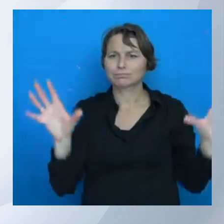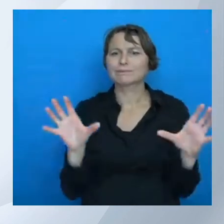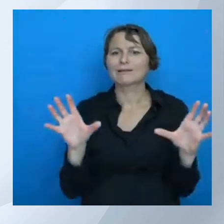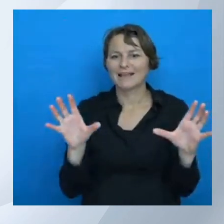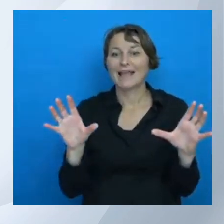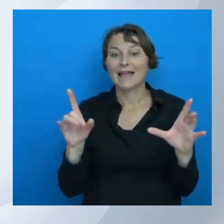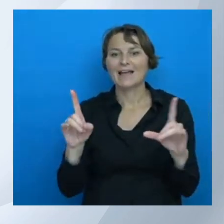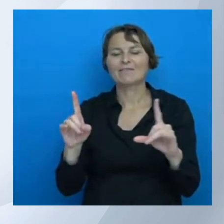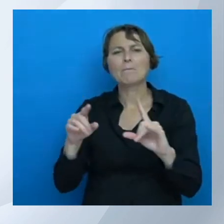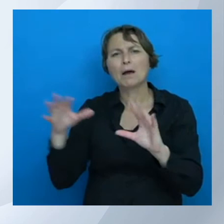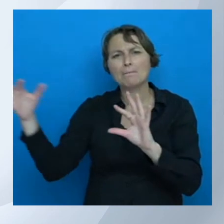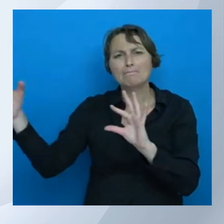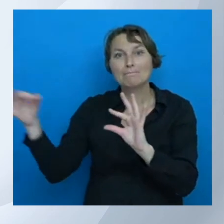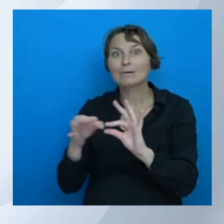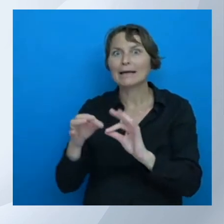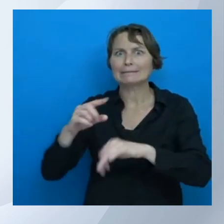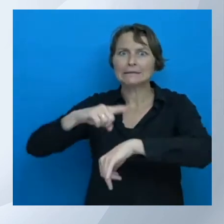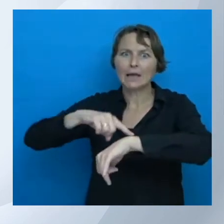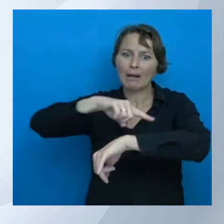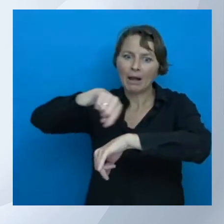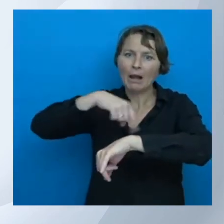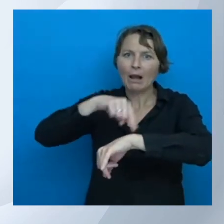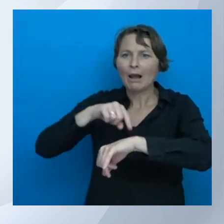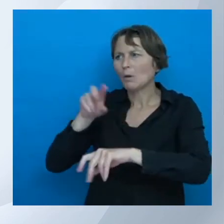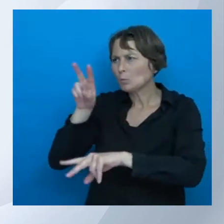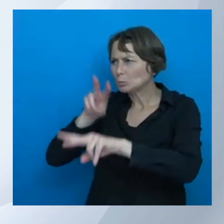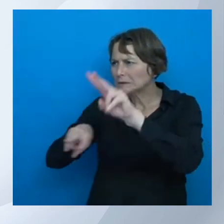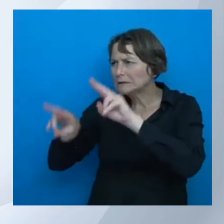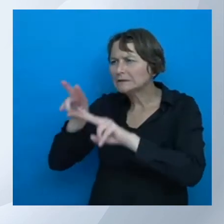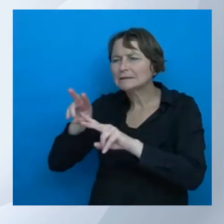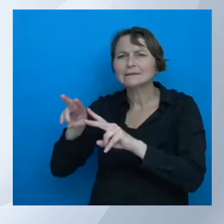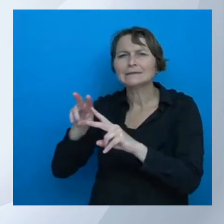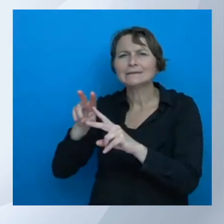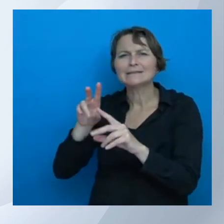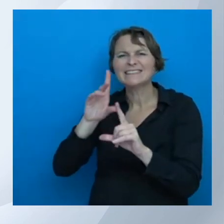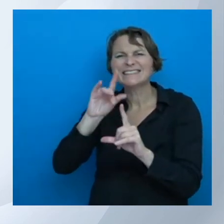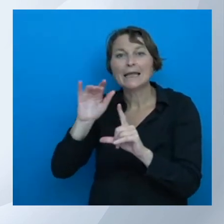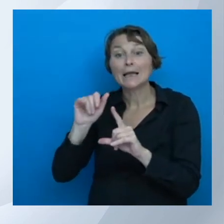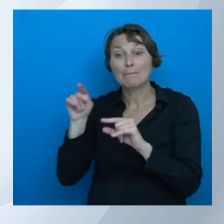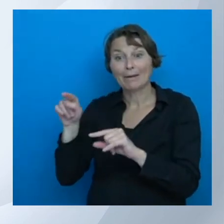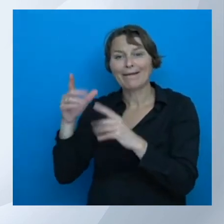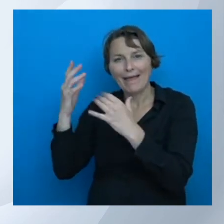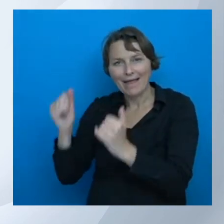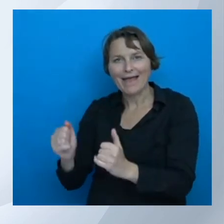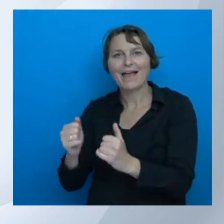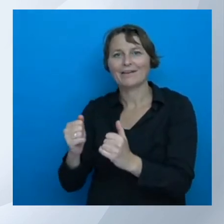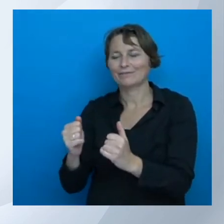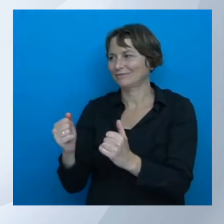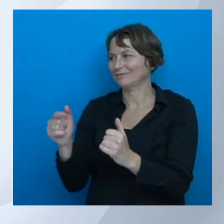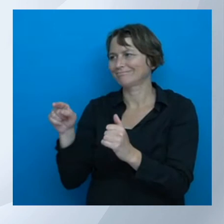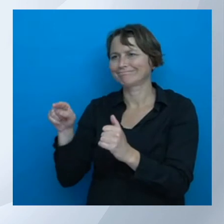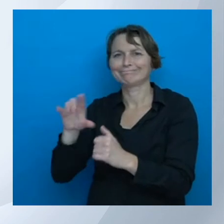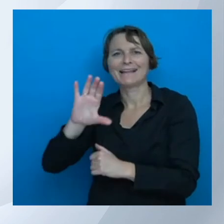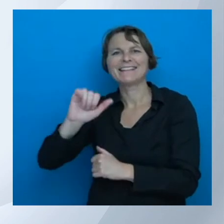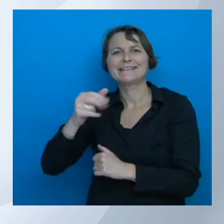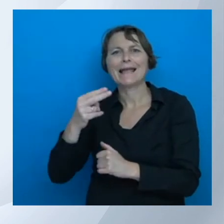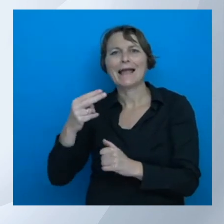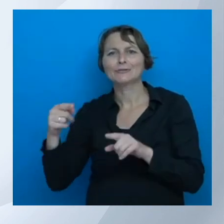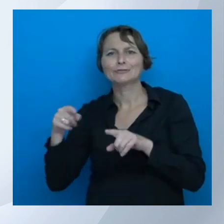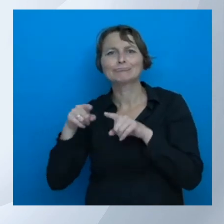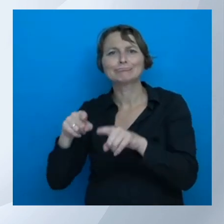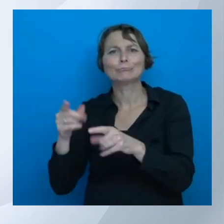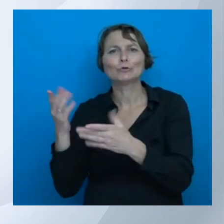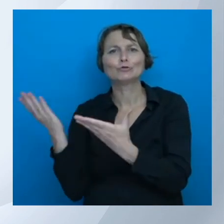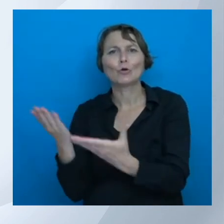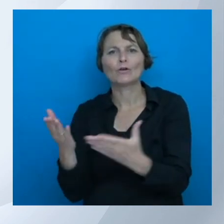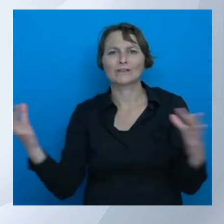read data before you service it. Here, you could actually have the cache living alongside your service,